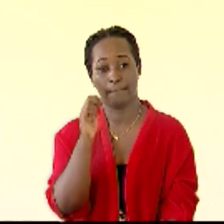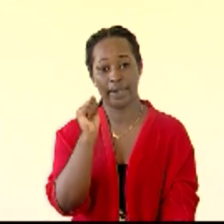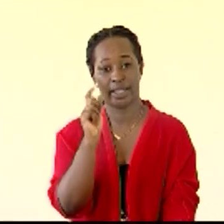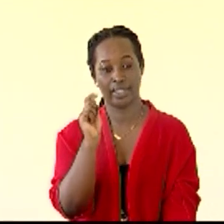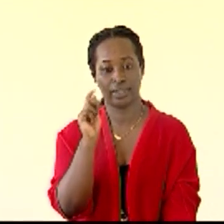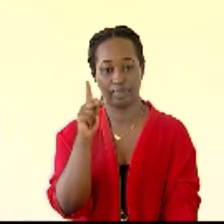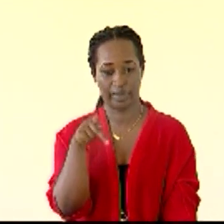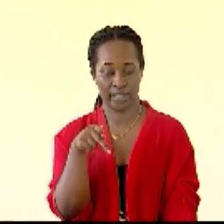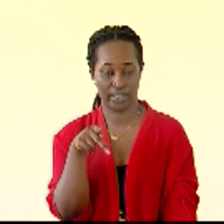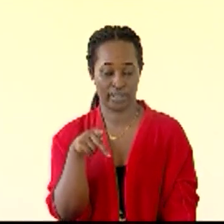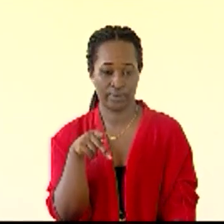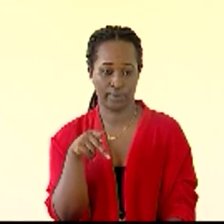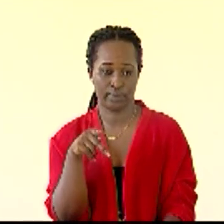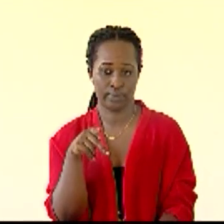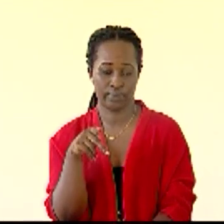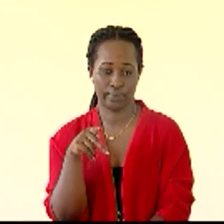ATP.